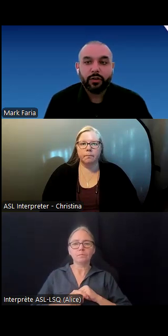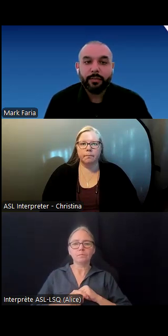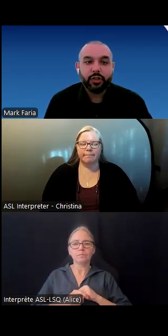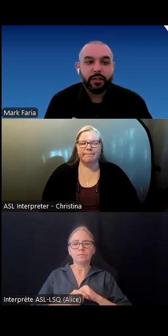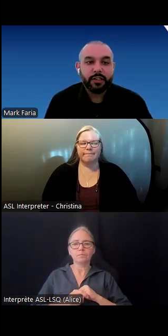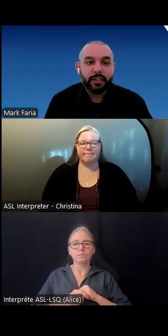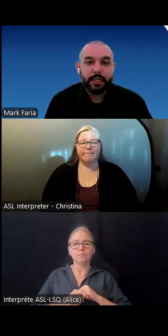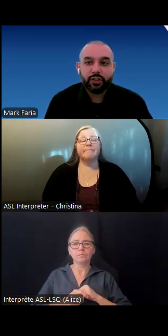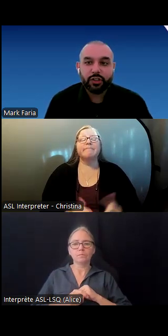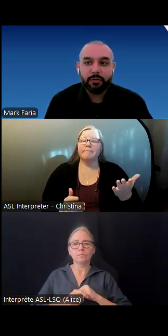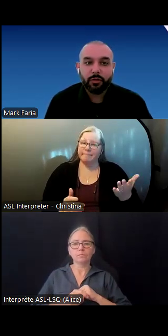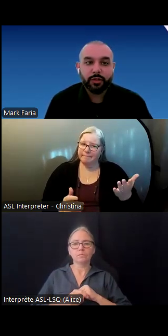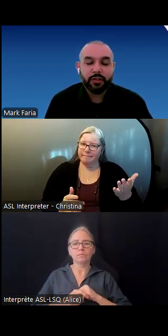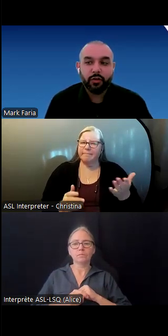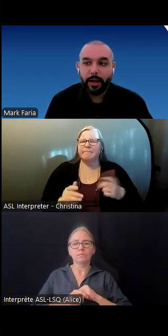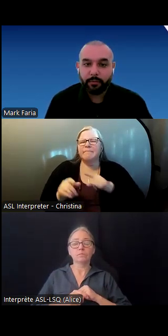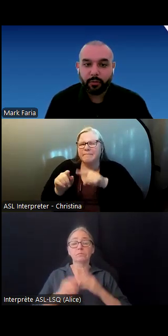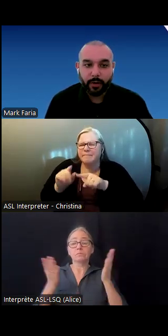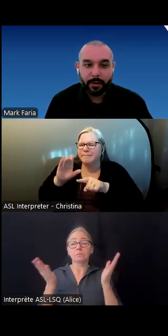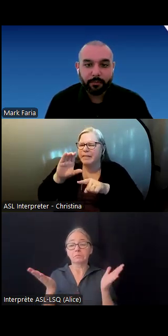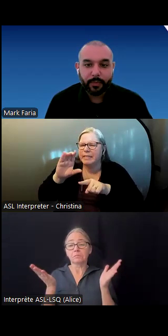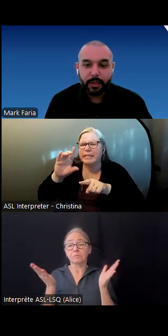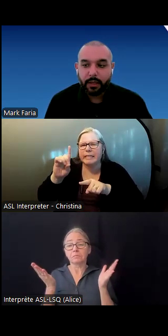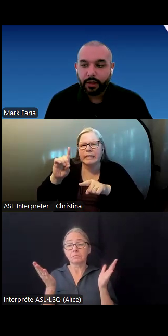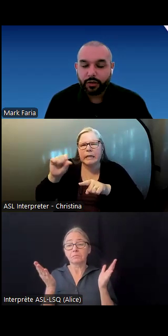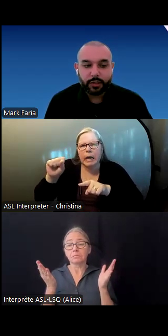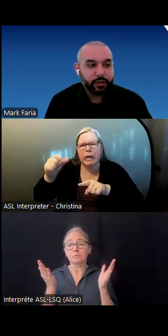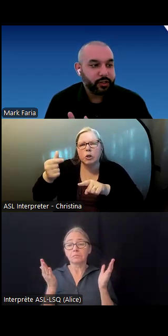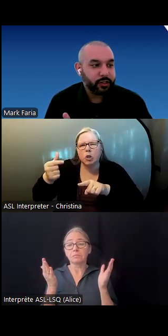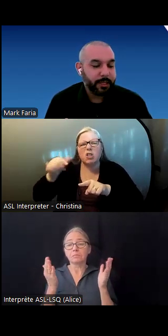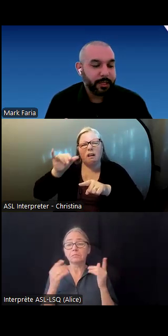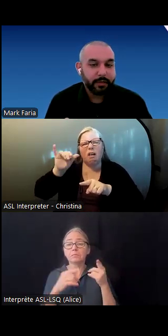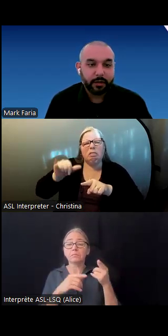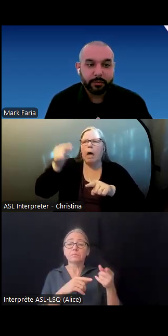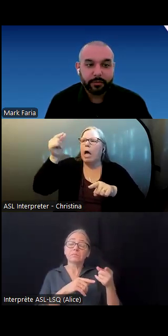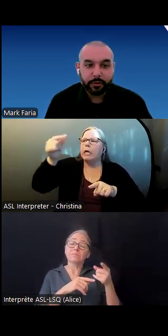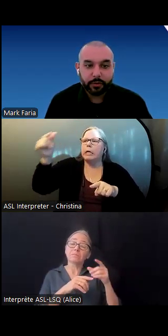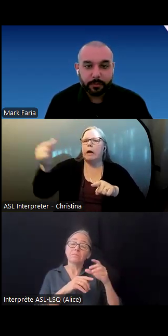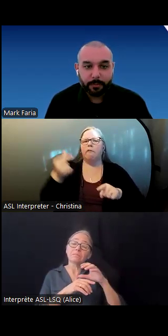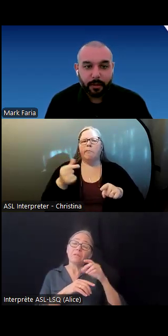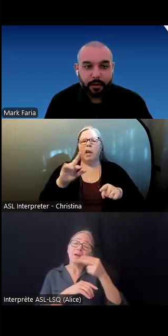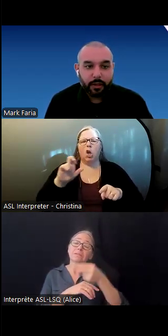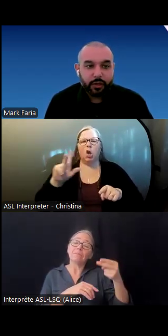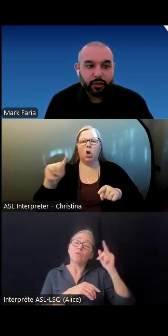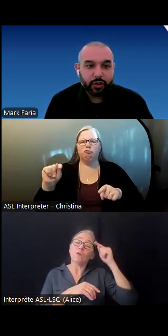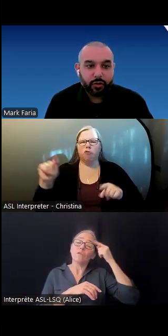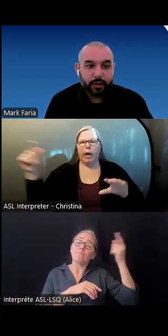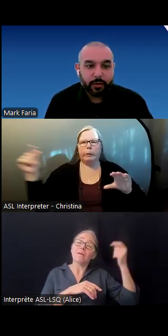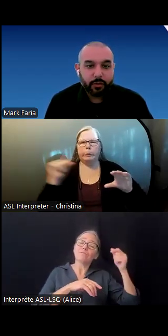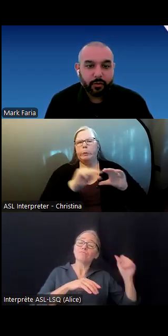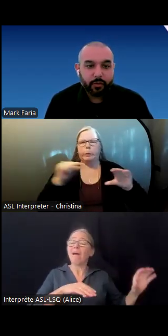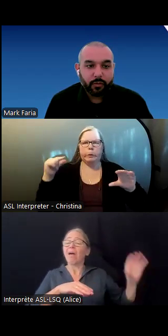Okay, so I mentioned the CDSG before, which is the grant program. So this is just explaining that a little bit further.